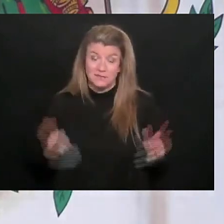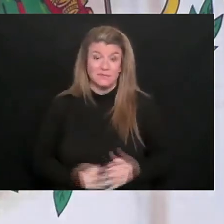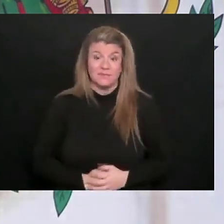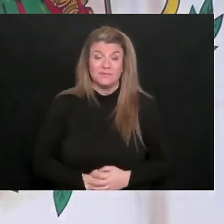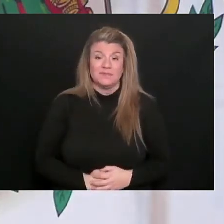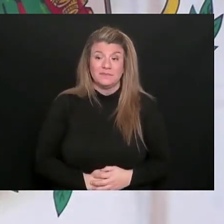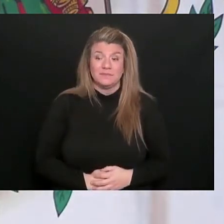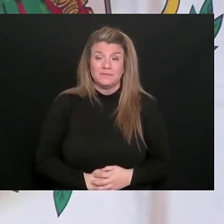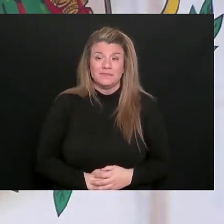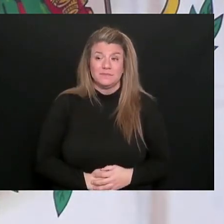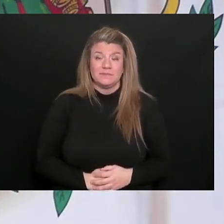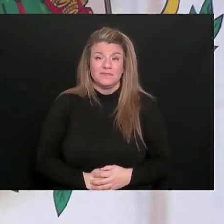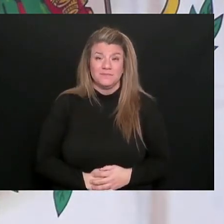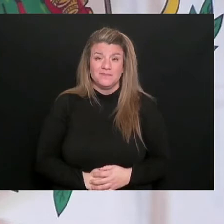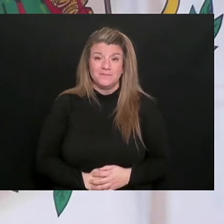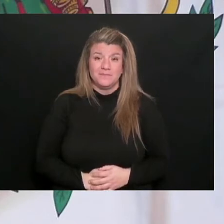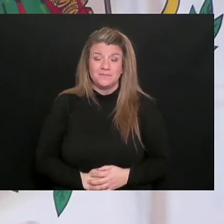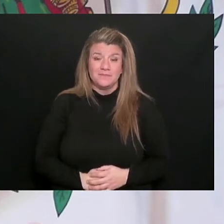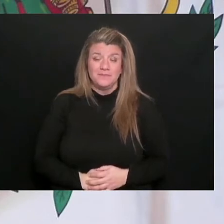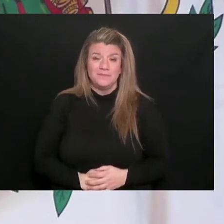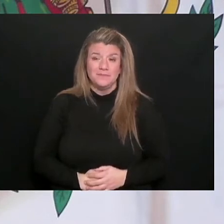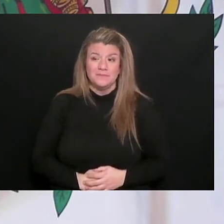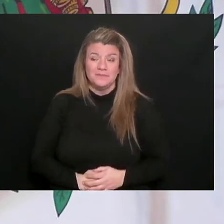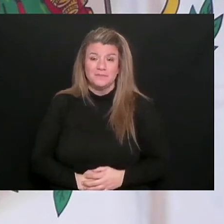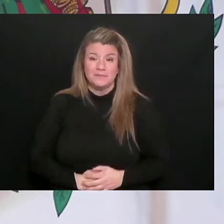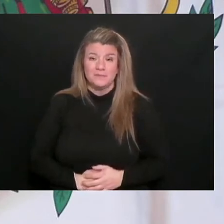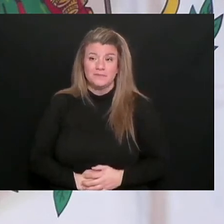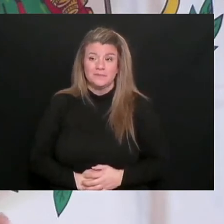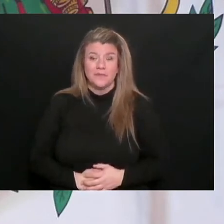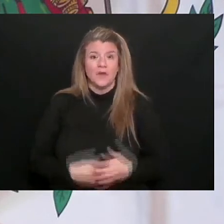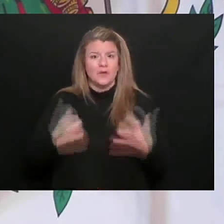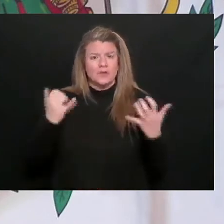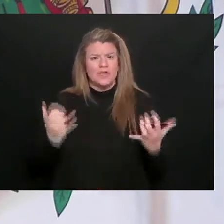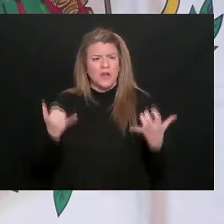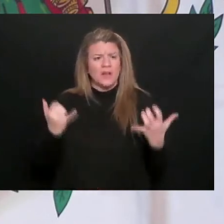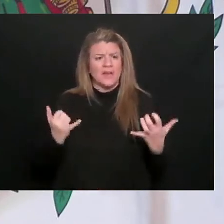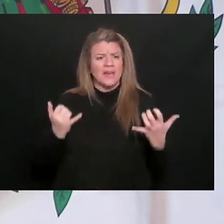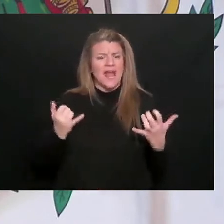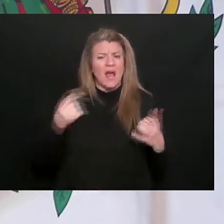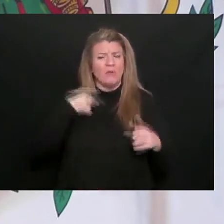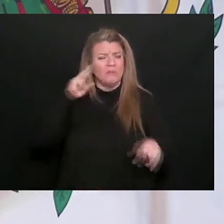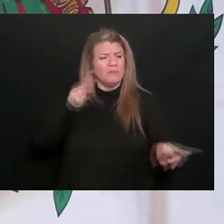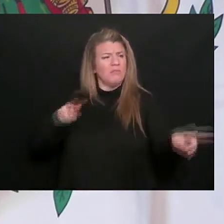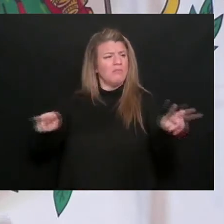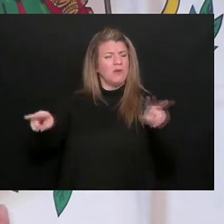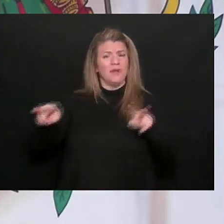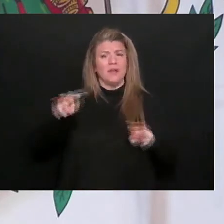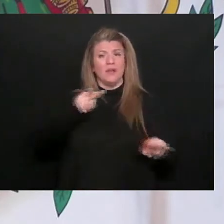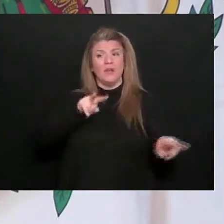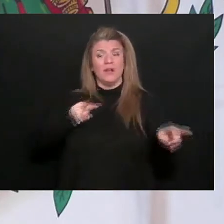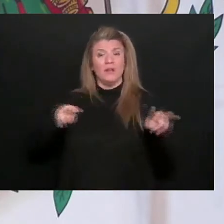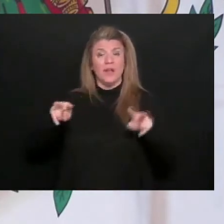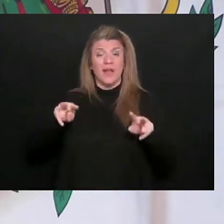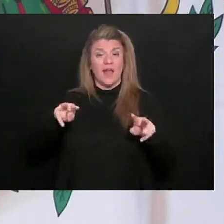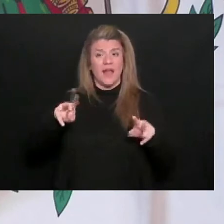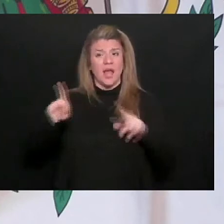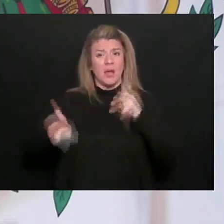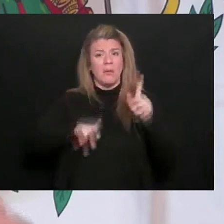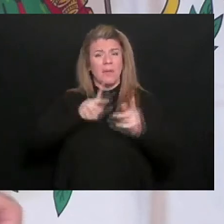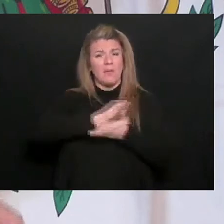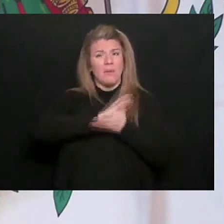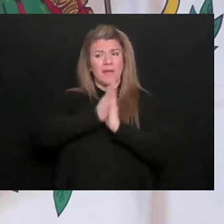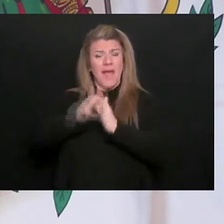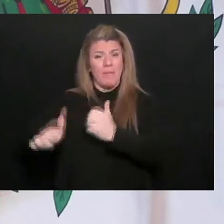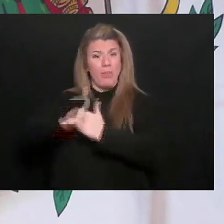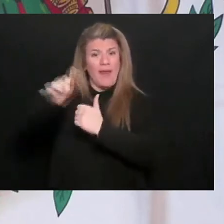when all of a sudden people all around are threatening them, like our federal government did and said, if you